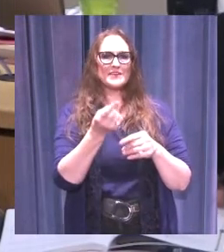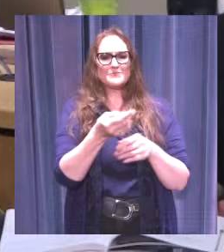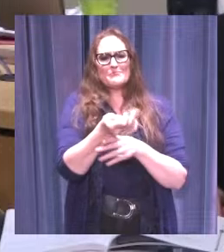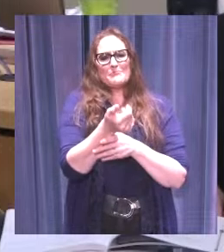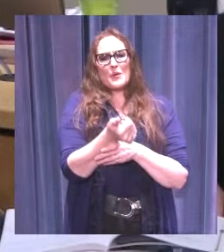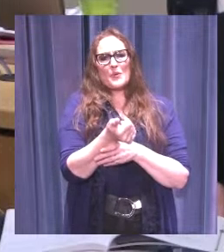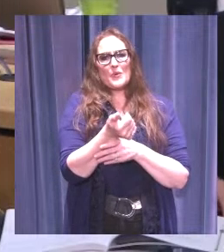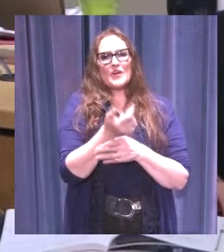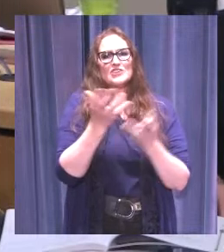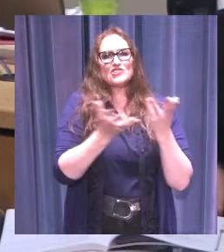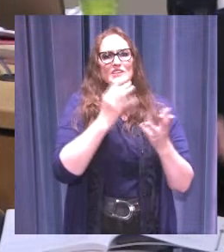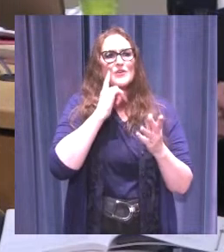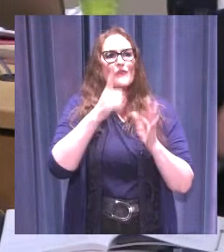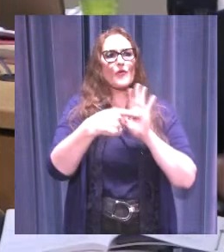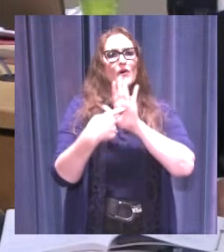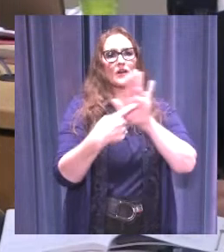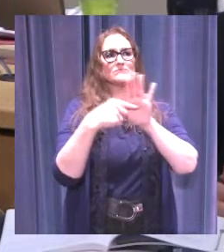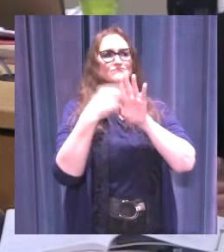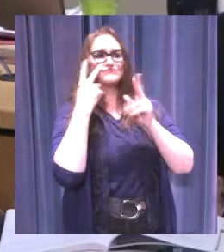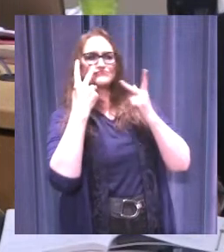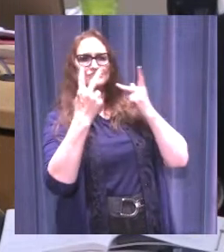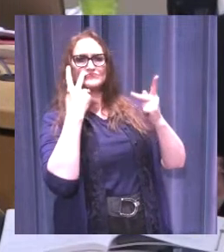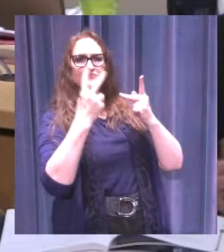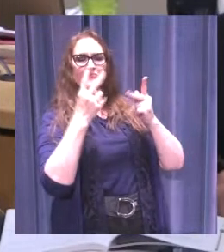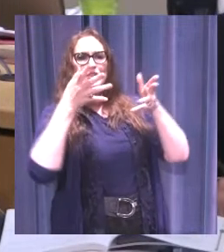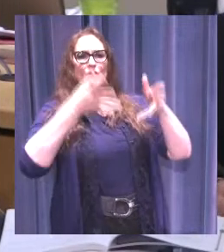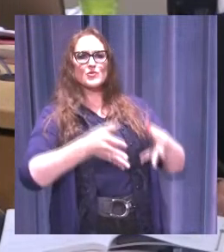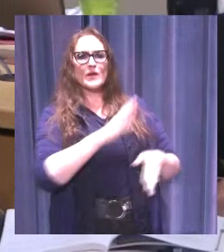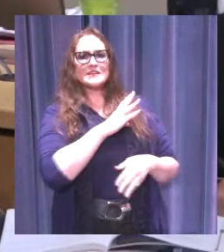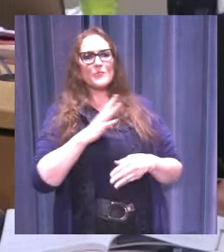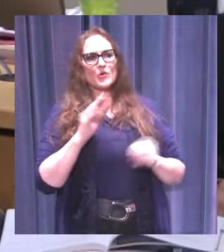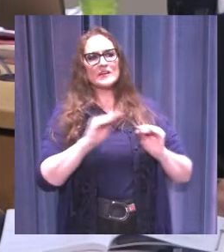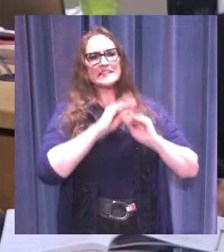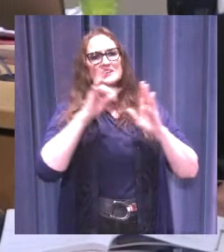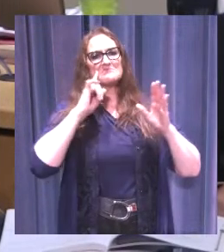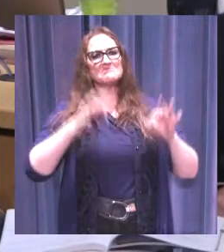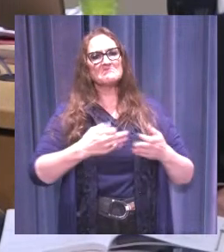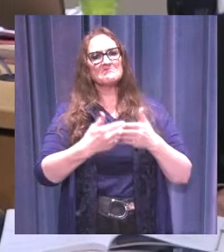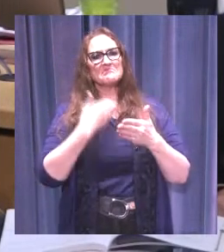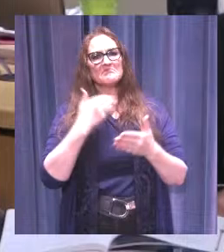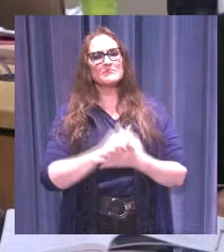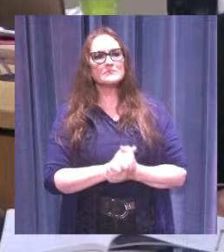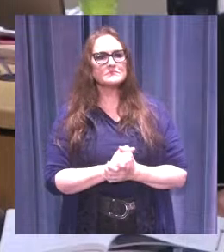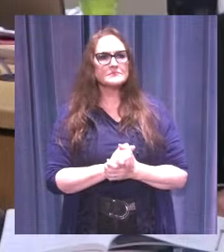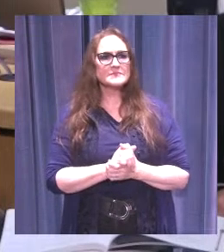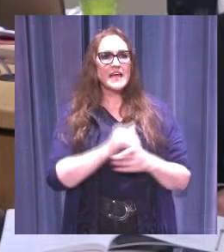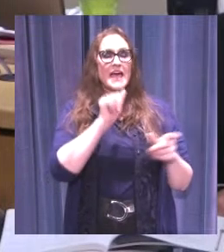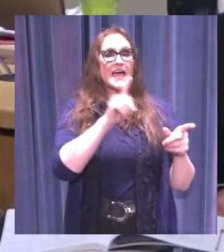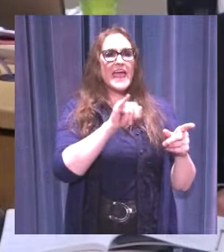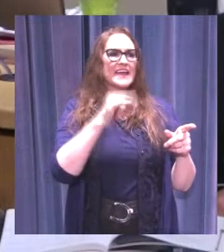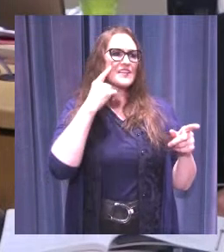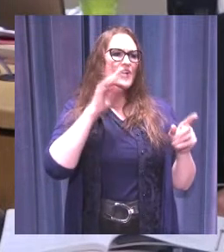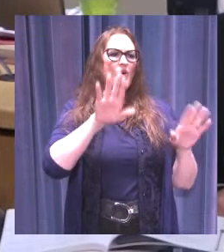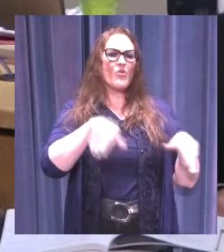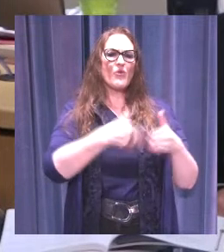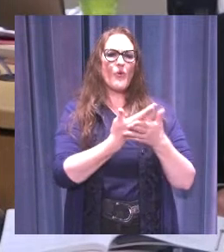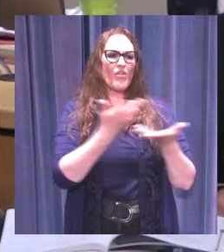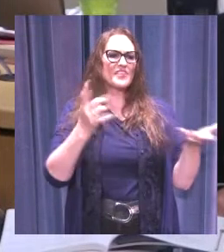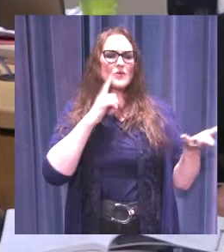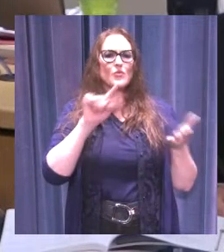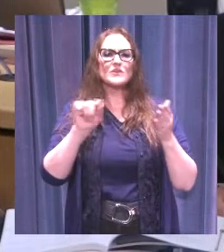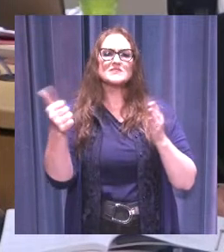gestures for the sake of optics, and the rest of the board clearly had its decision made ahead of time. As Andy saw it, the whole charade was another example of